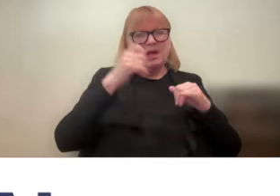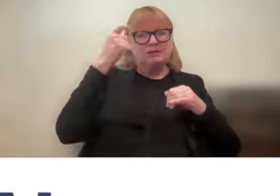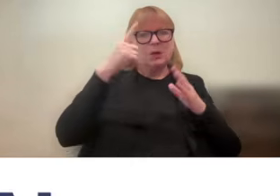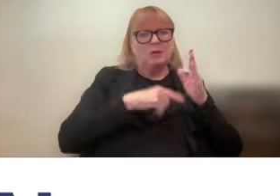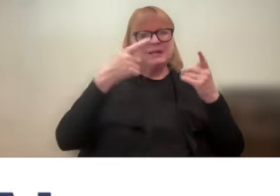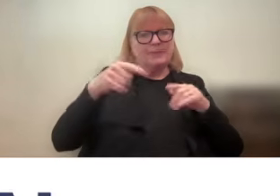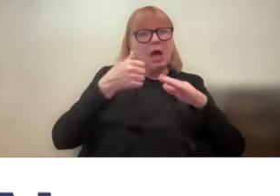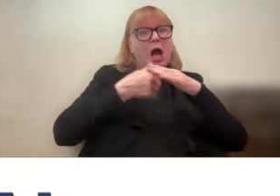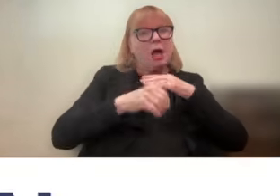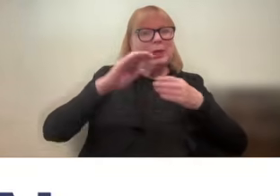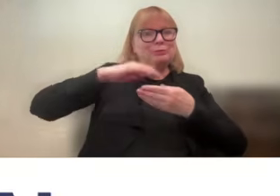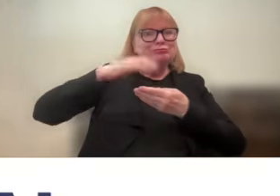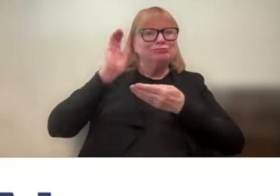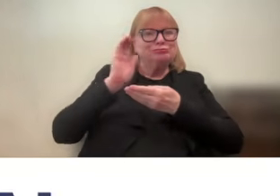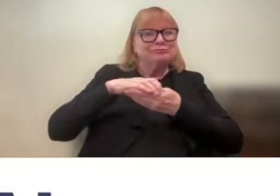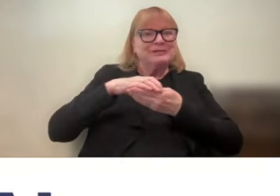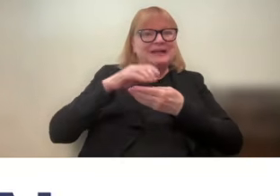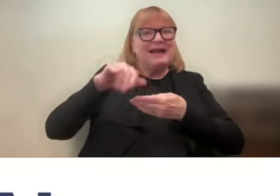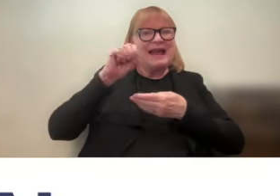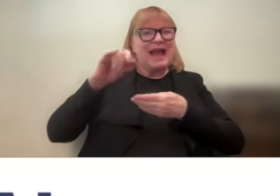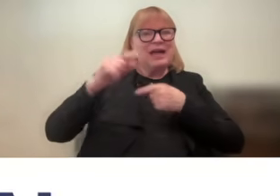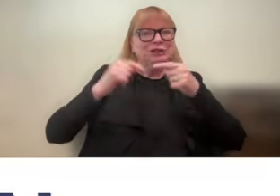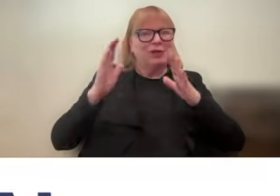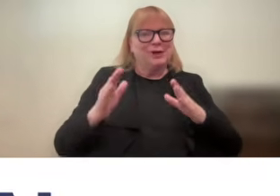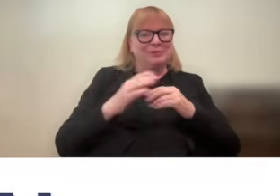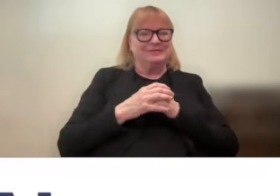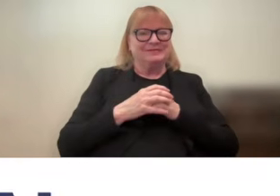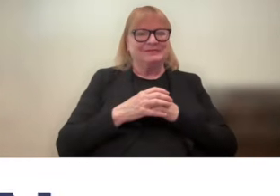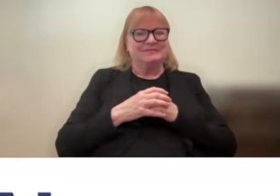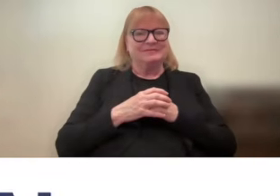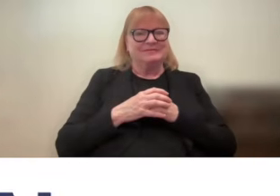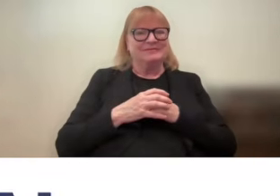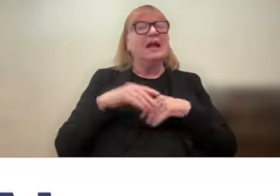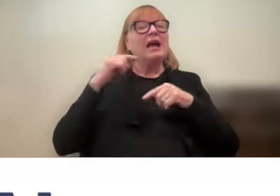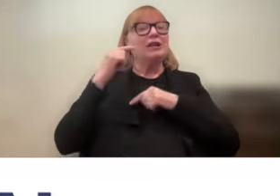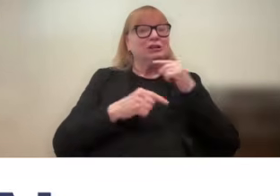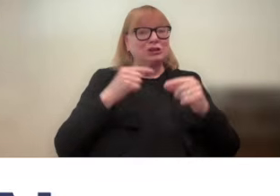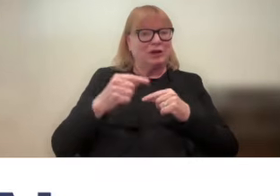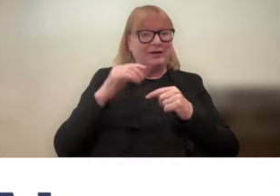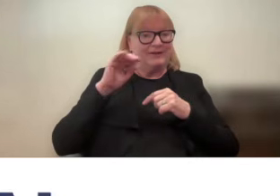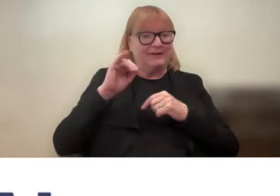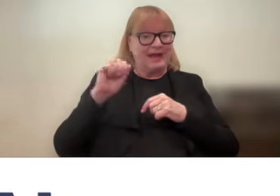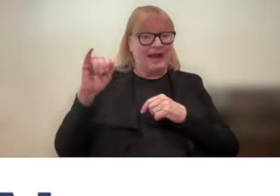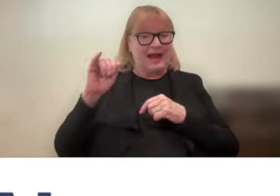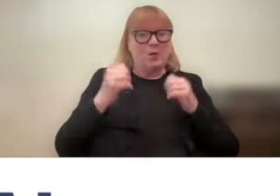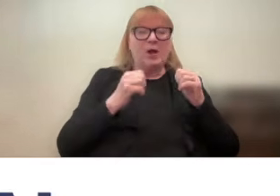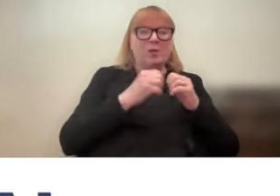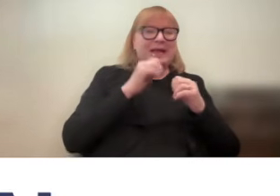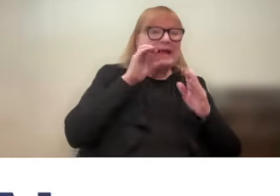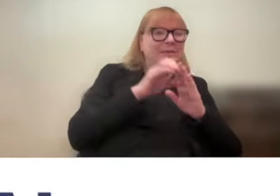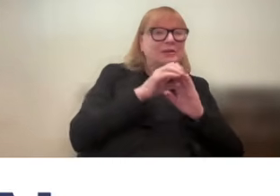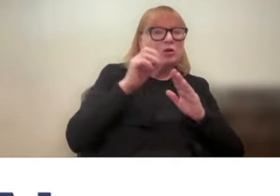happening under the hood of some of these AI generators. So, generative AI, whether it's with images